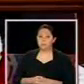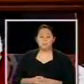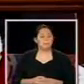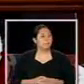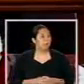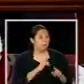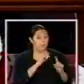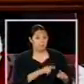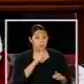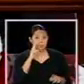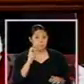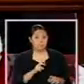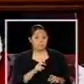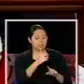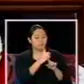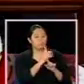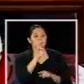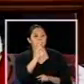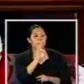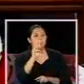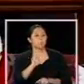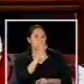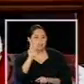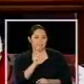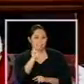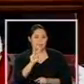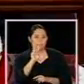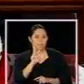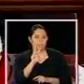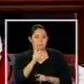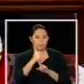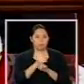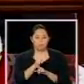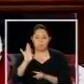po, Your Honor. So, December